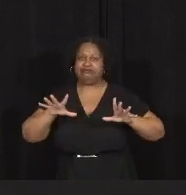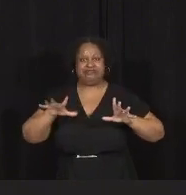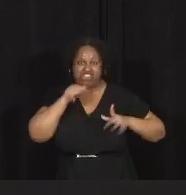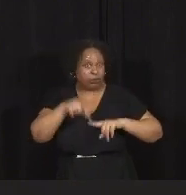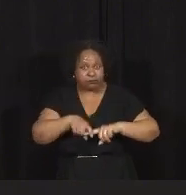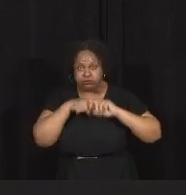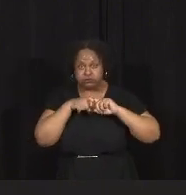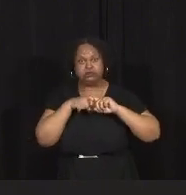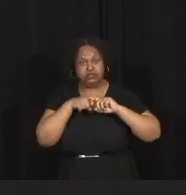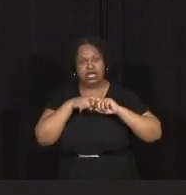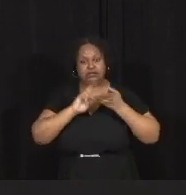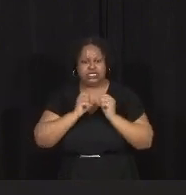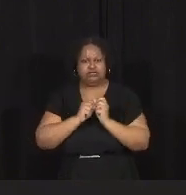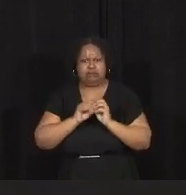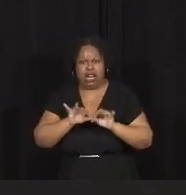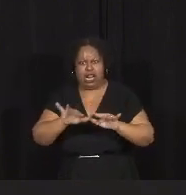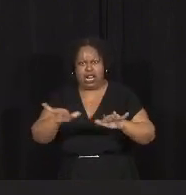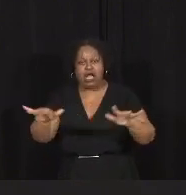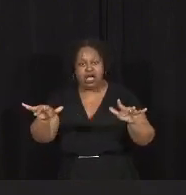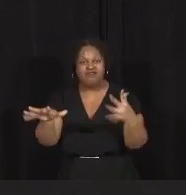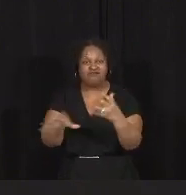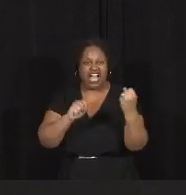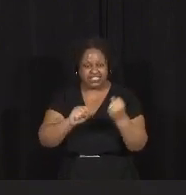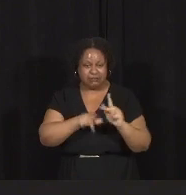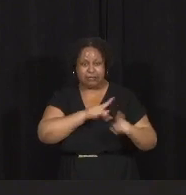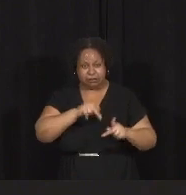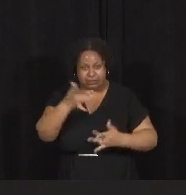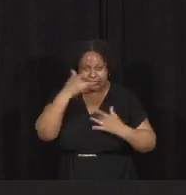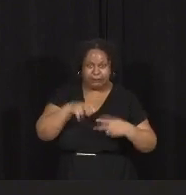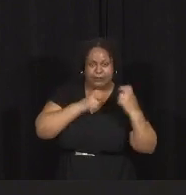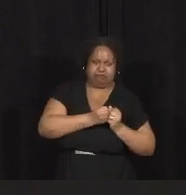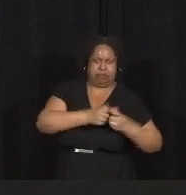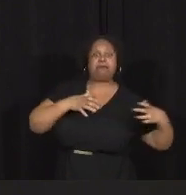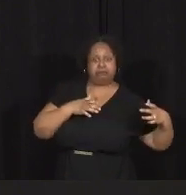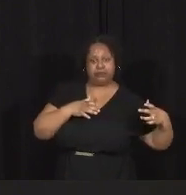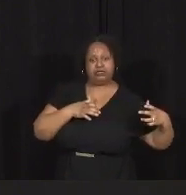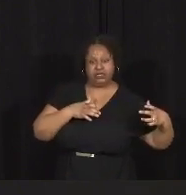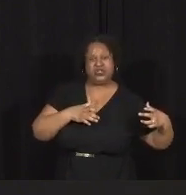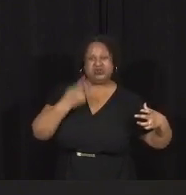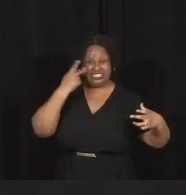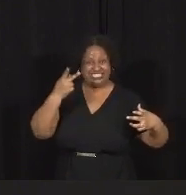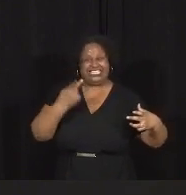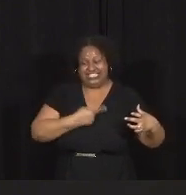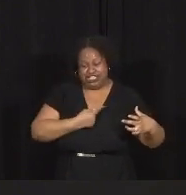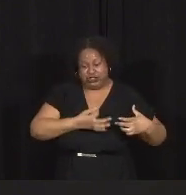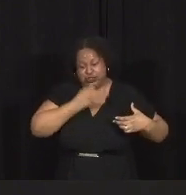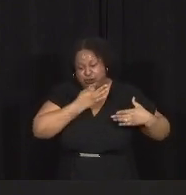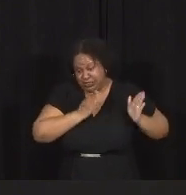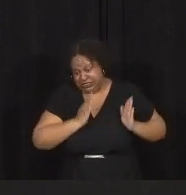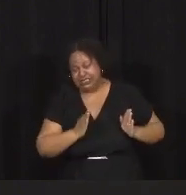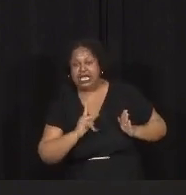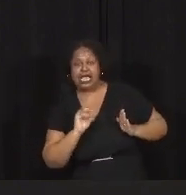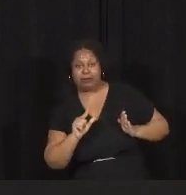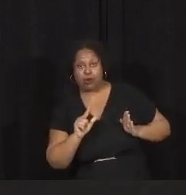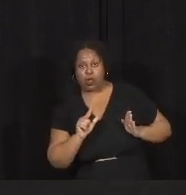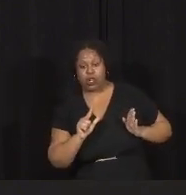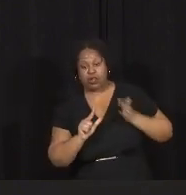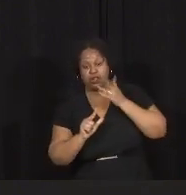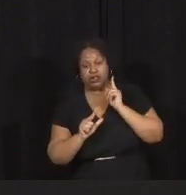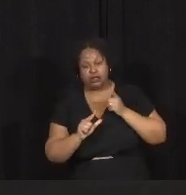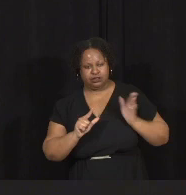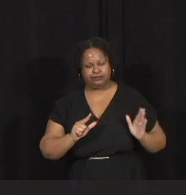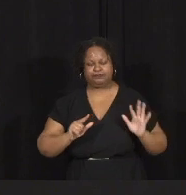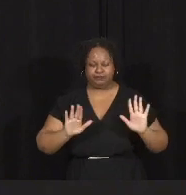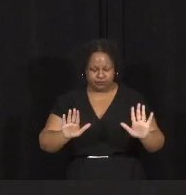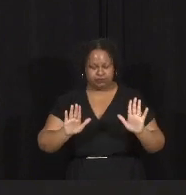rapidly, and what you can see from the slides is fairly soon, in the April to sort of early May